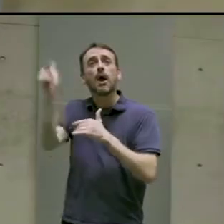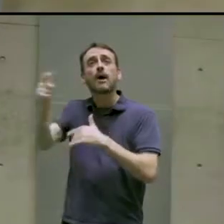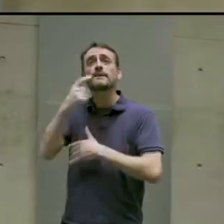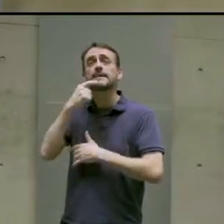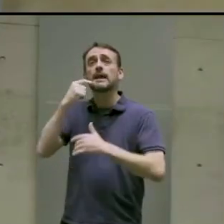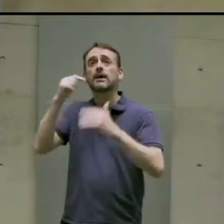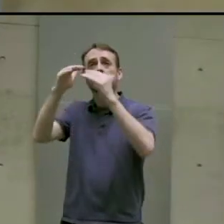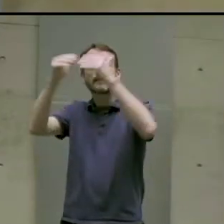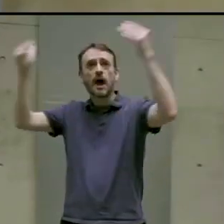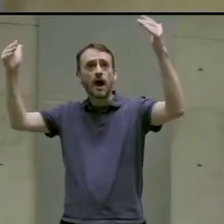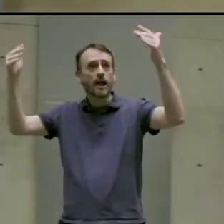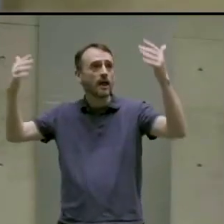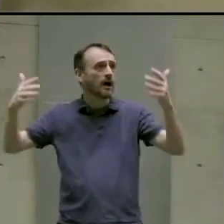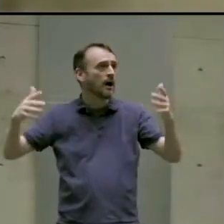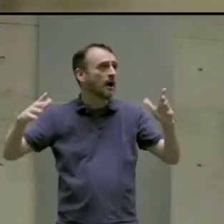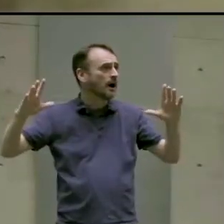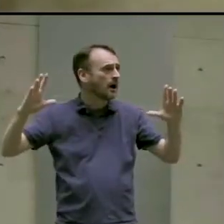oh,